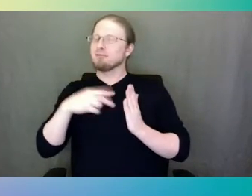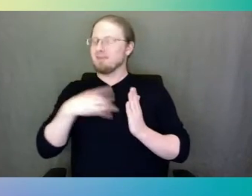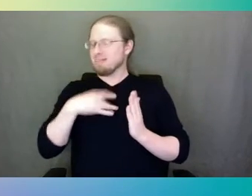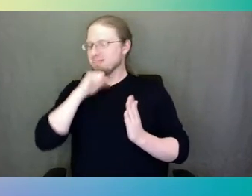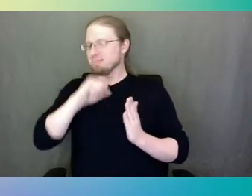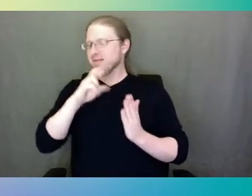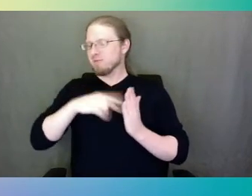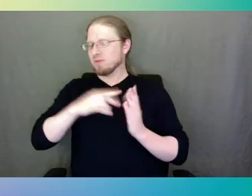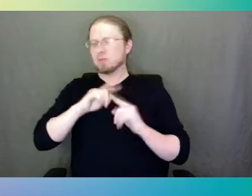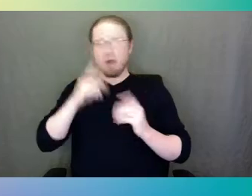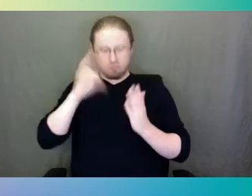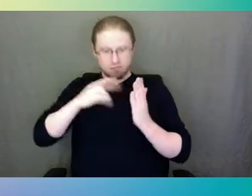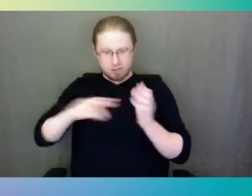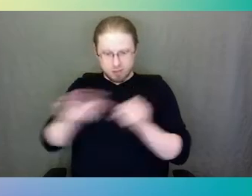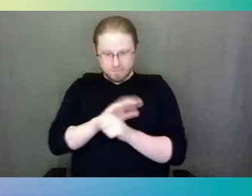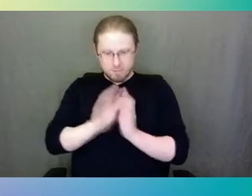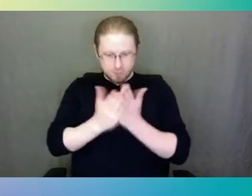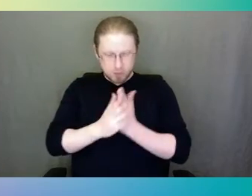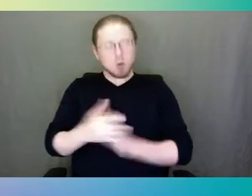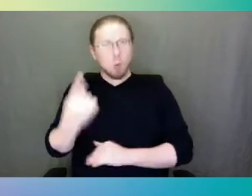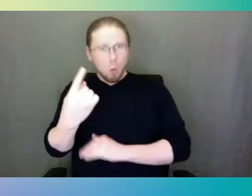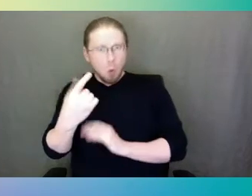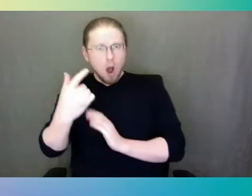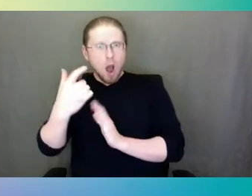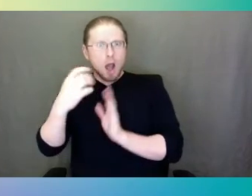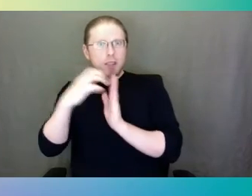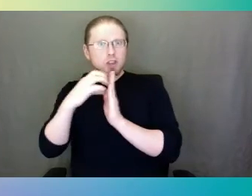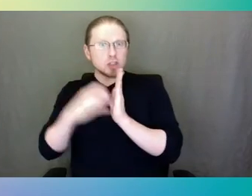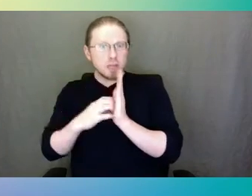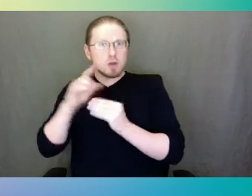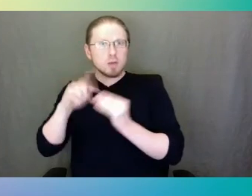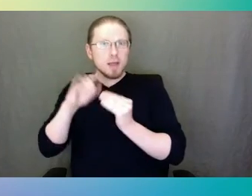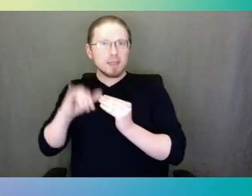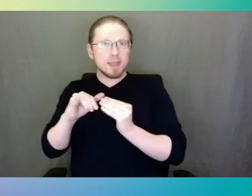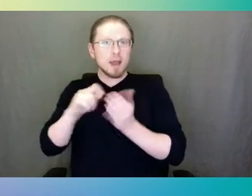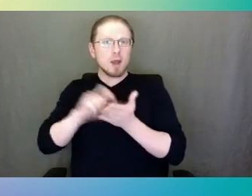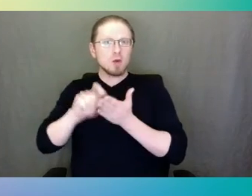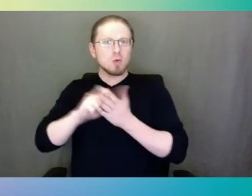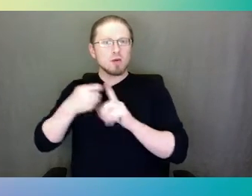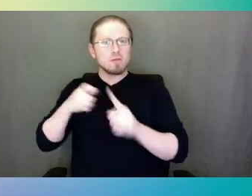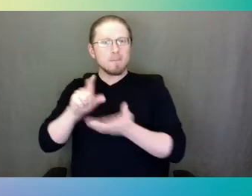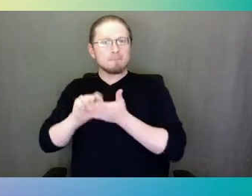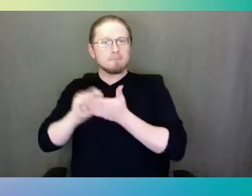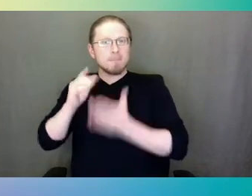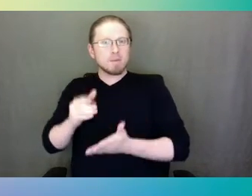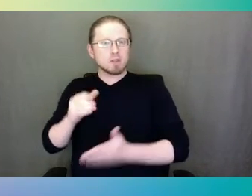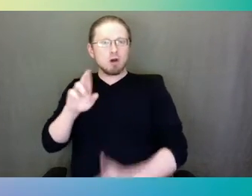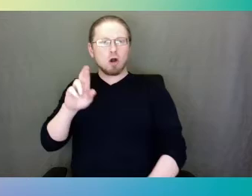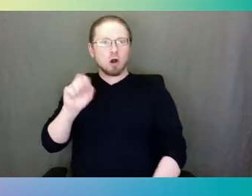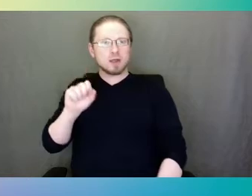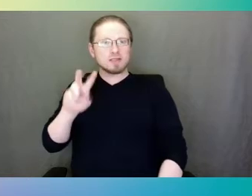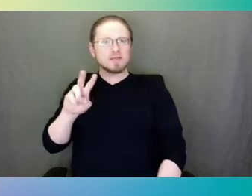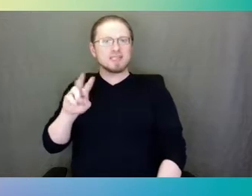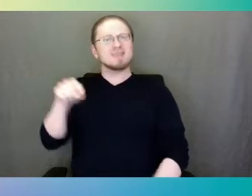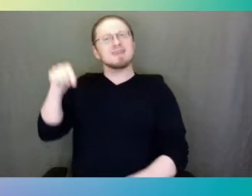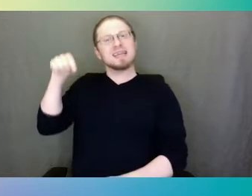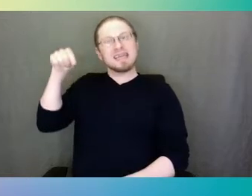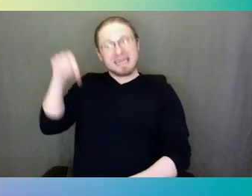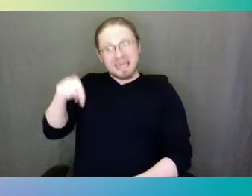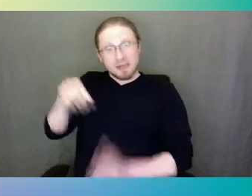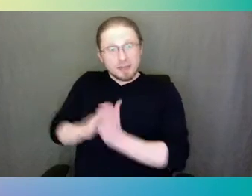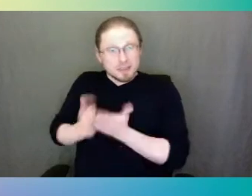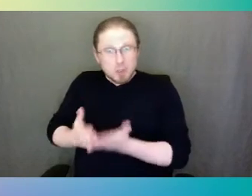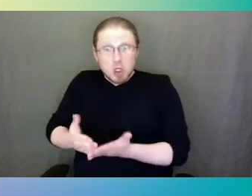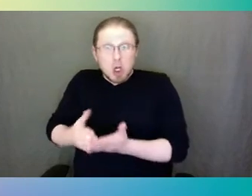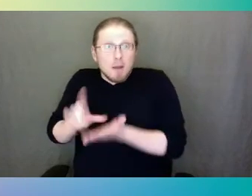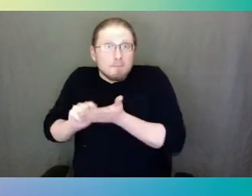reading, and there was a chapter in here written by the publisher of the RSV. And in this, he says, and I had